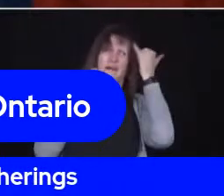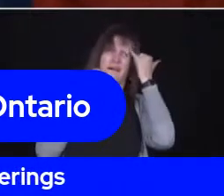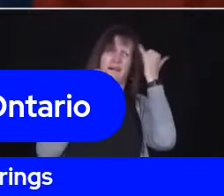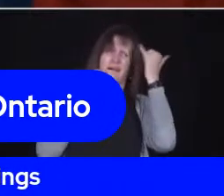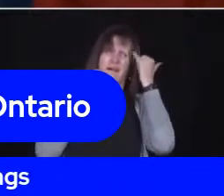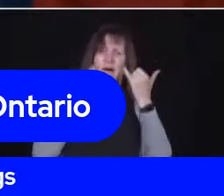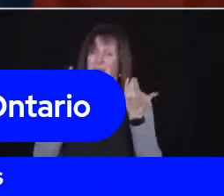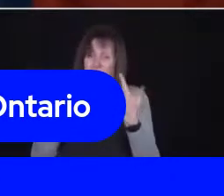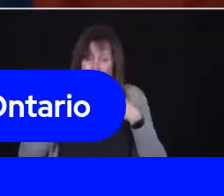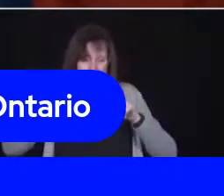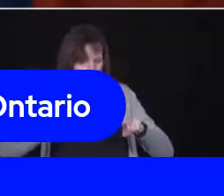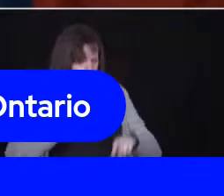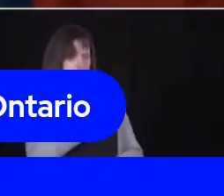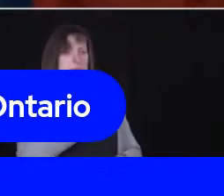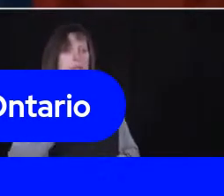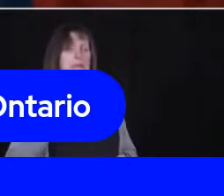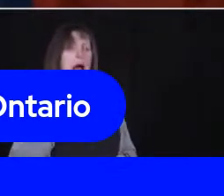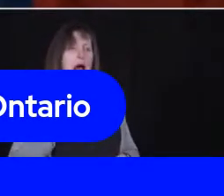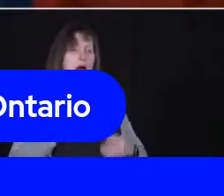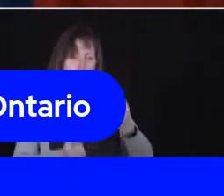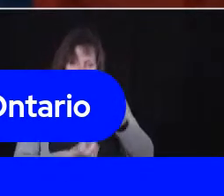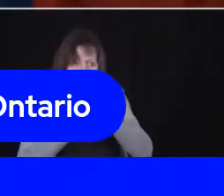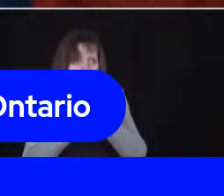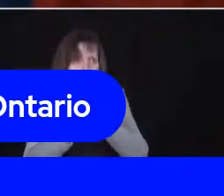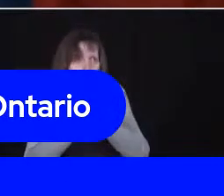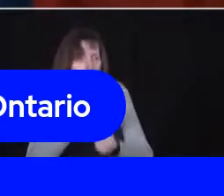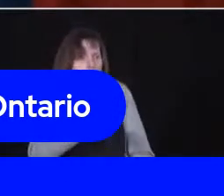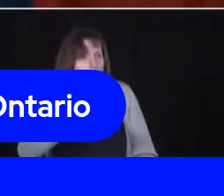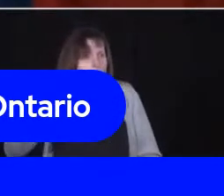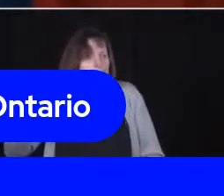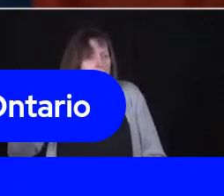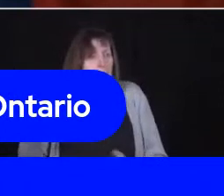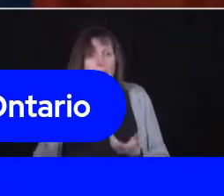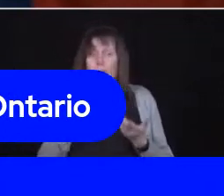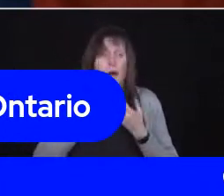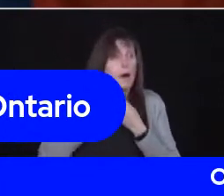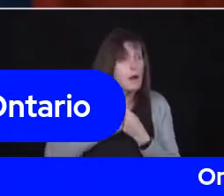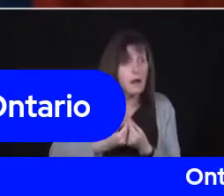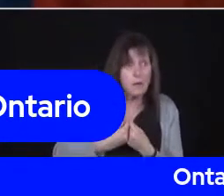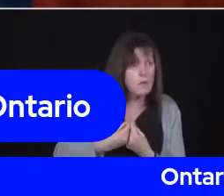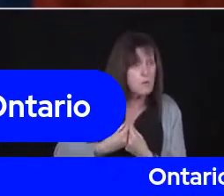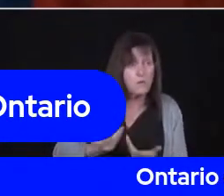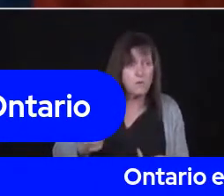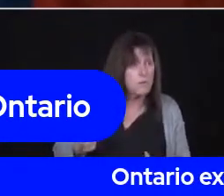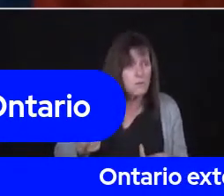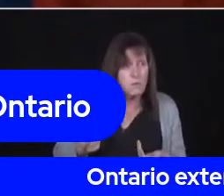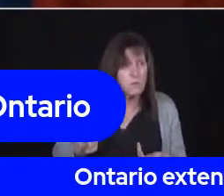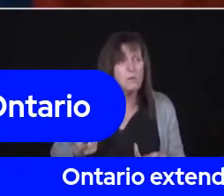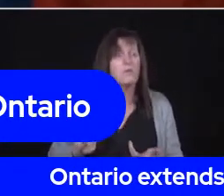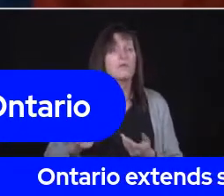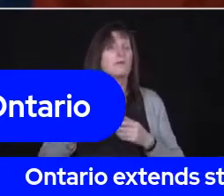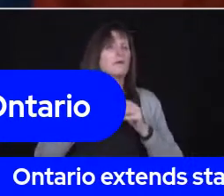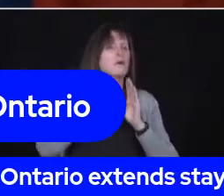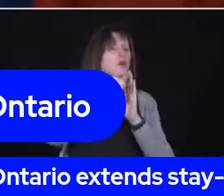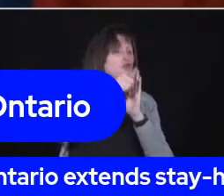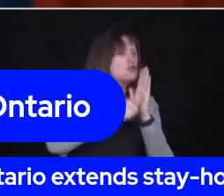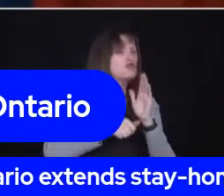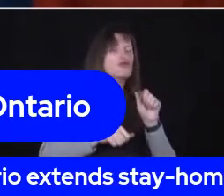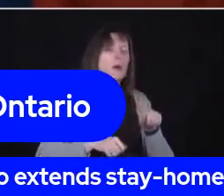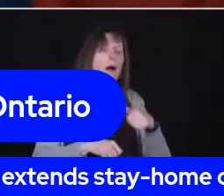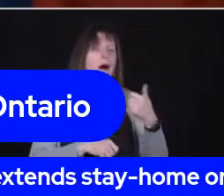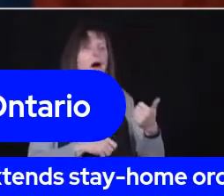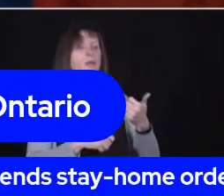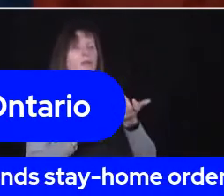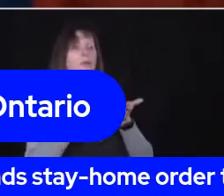the ways that we're going to increase capacity in that respect is by ramping down these surgeries and procedures that had been scheduled so that